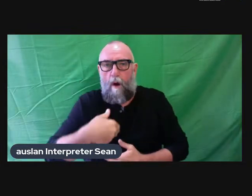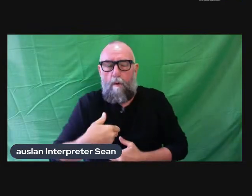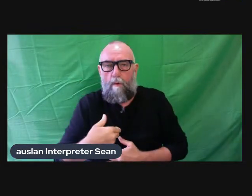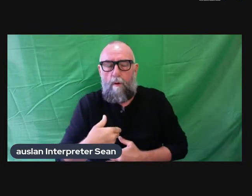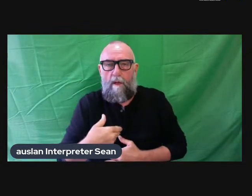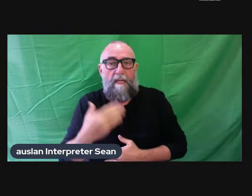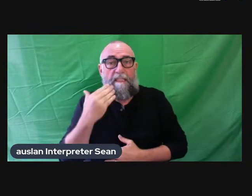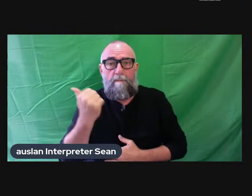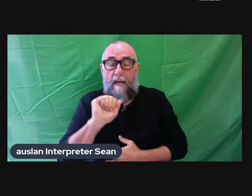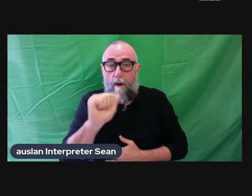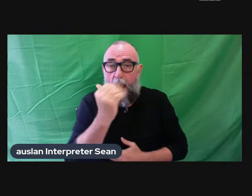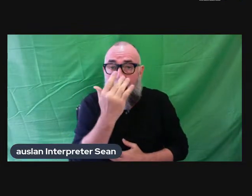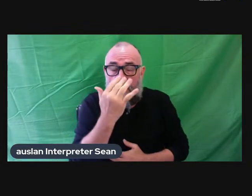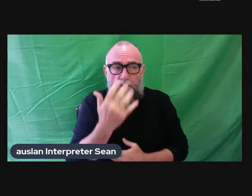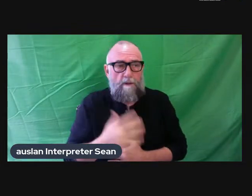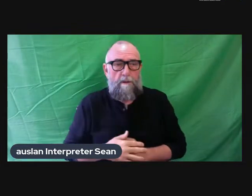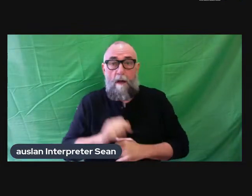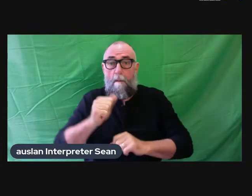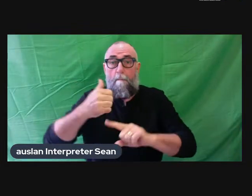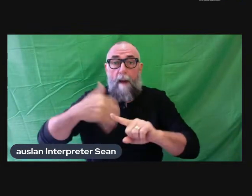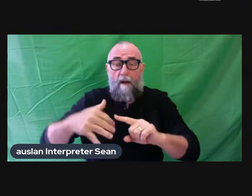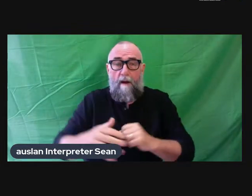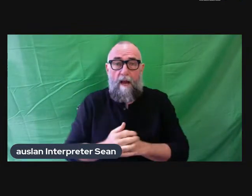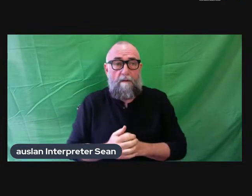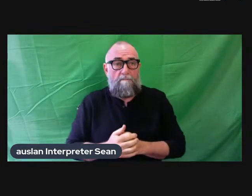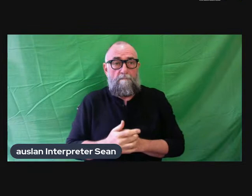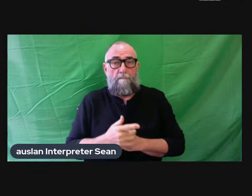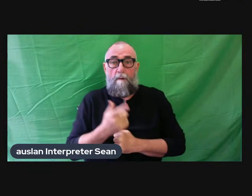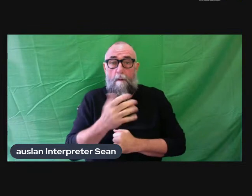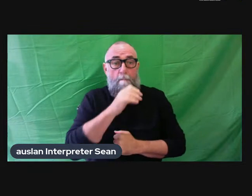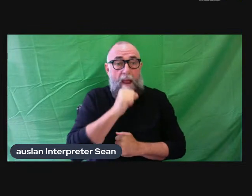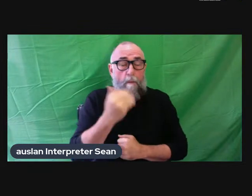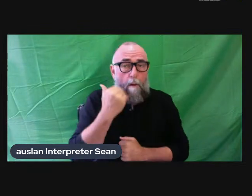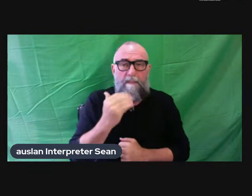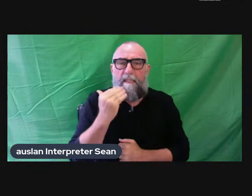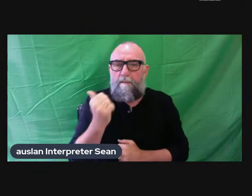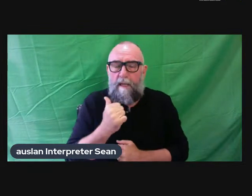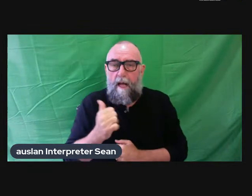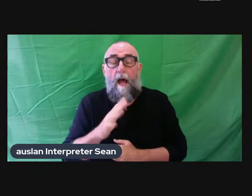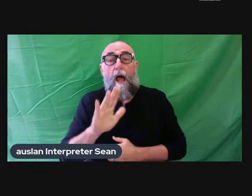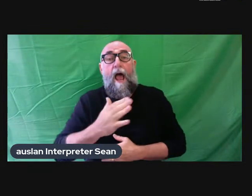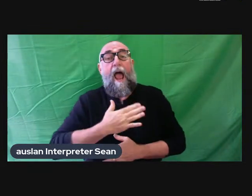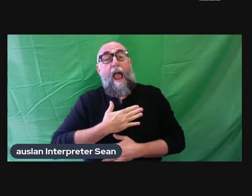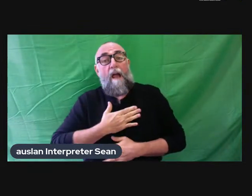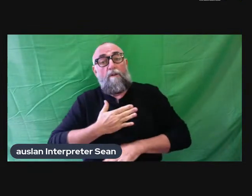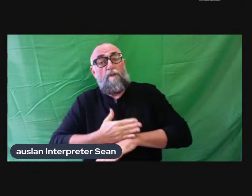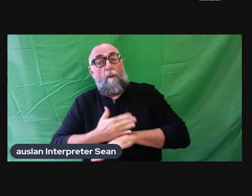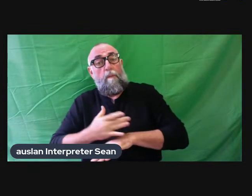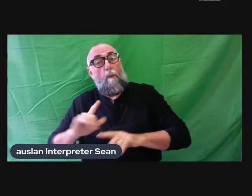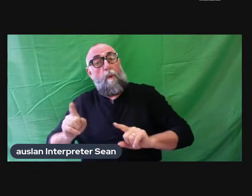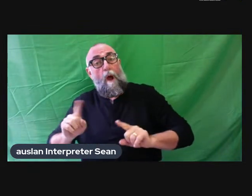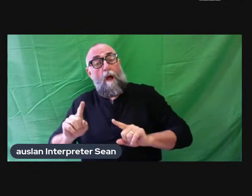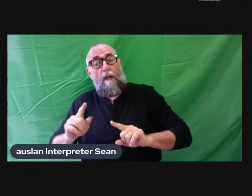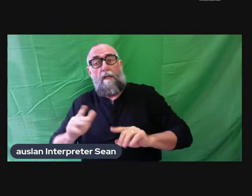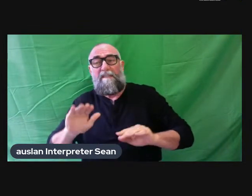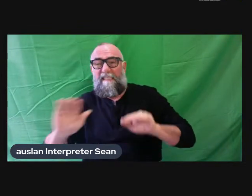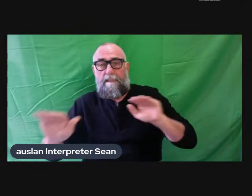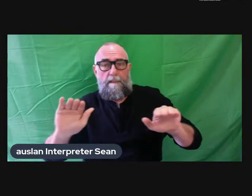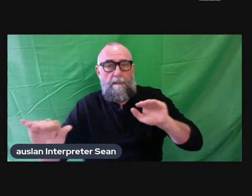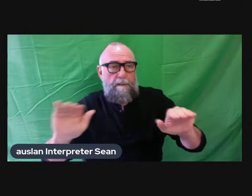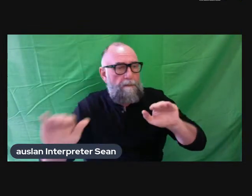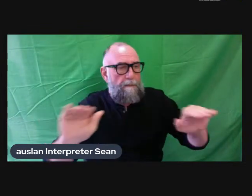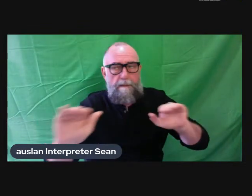or background. And it's our shared responsibility to raise awareness, to promote prevention, and provide